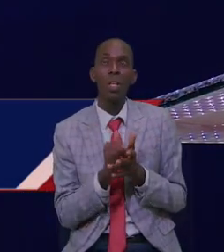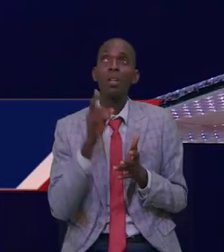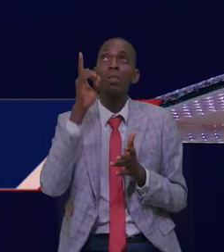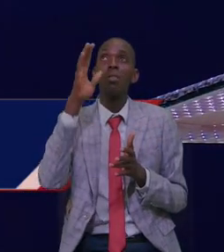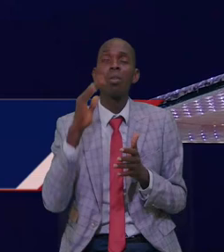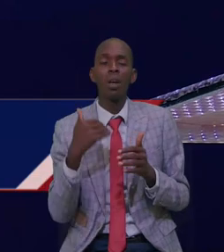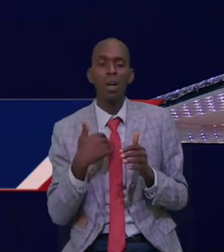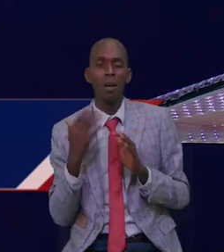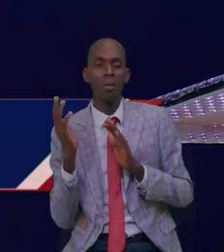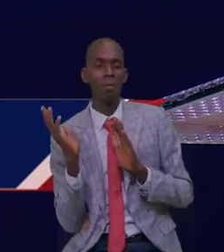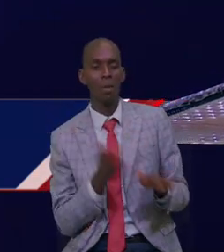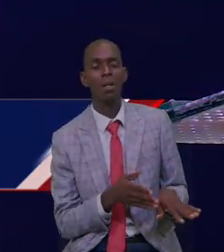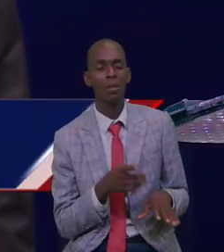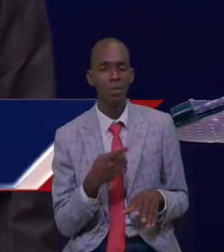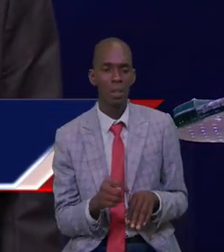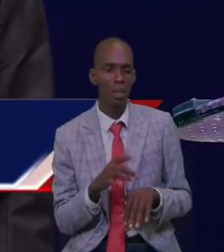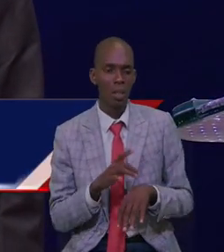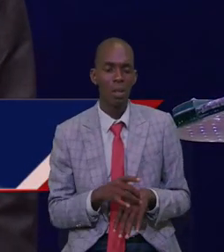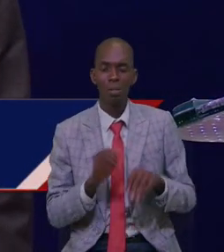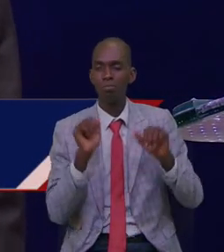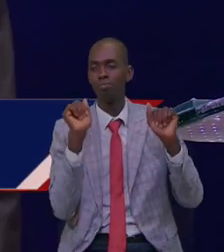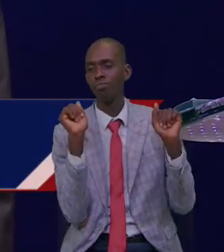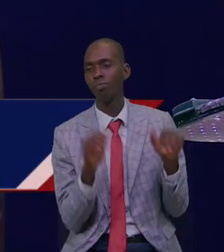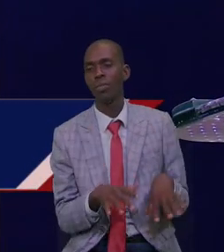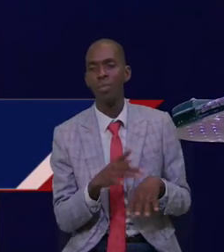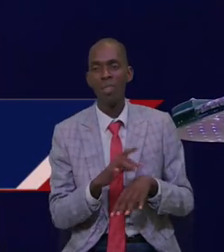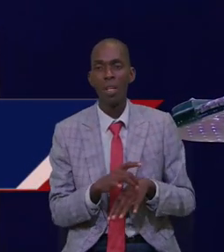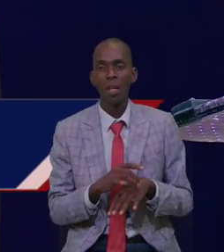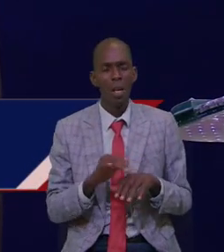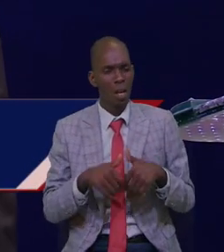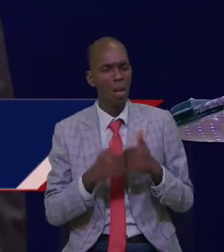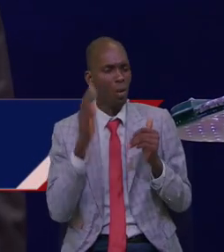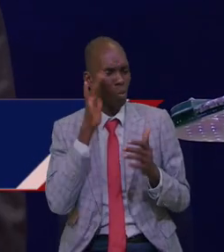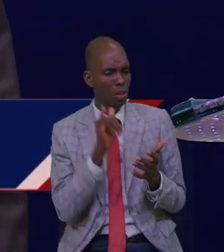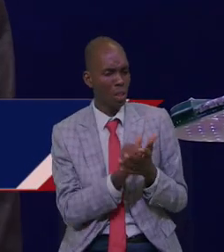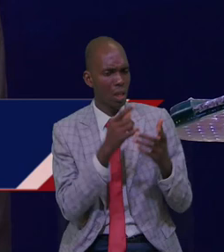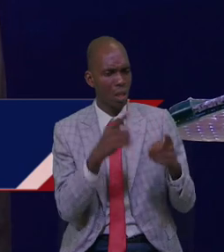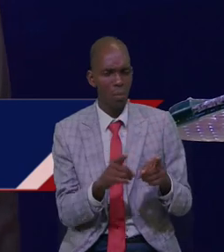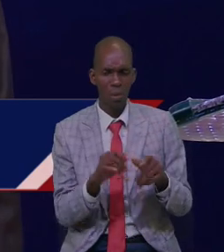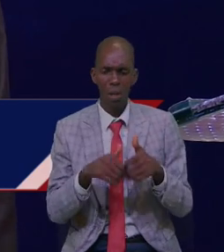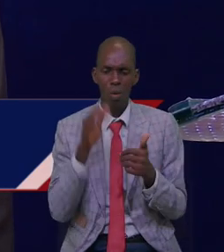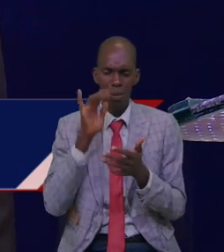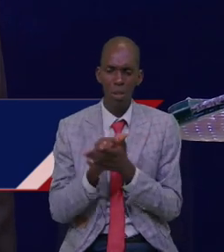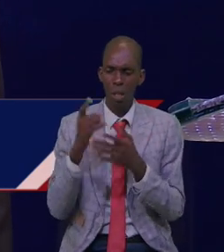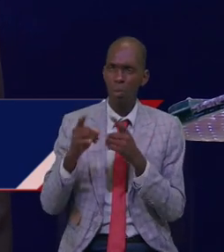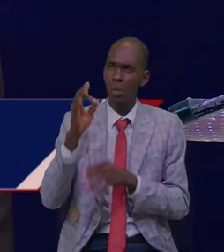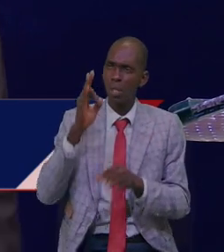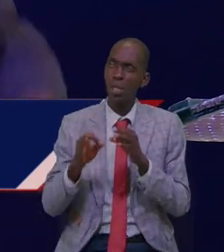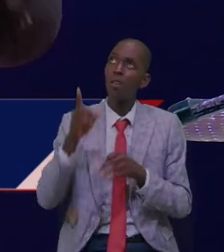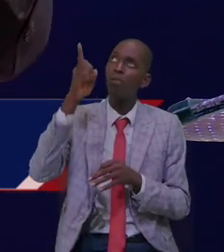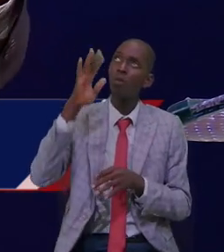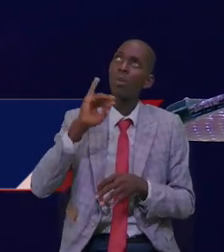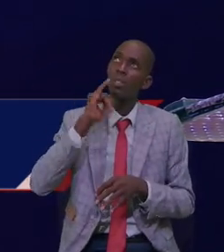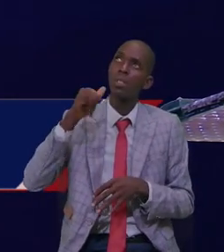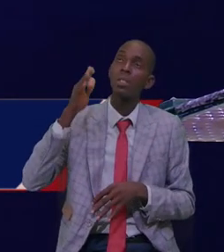abandoned the earth. How could this be happening? How could that be happening if God is still alive? Yes, he's alive.